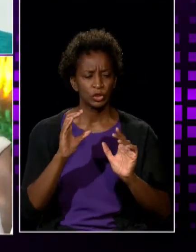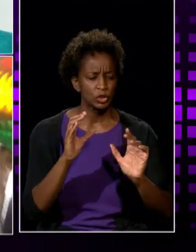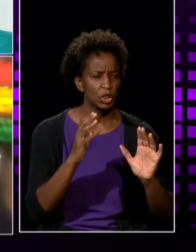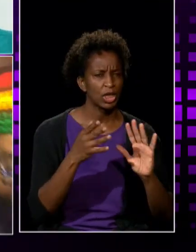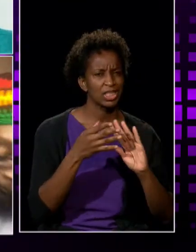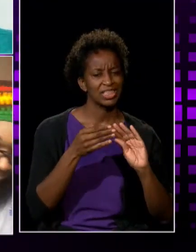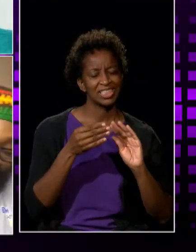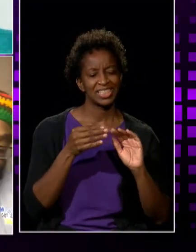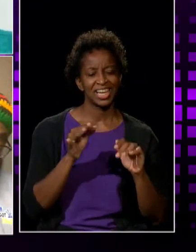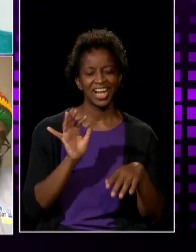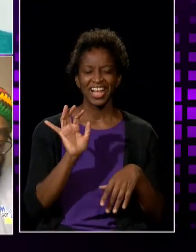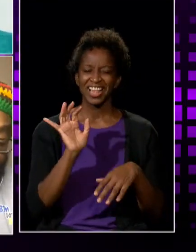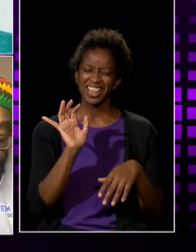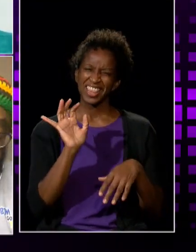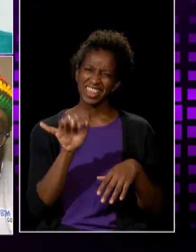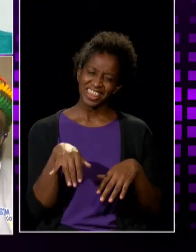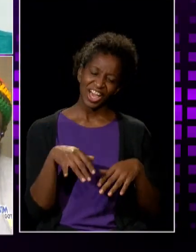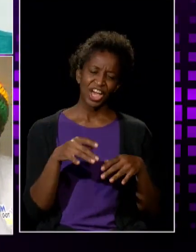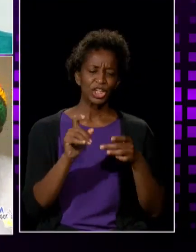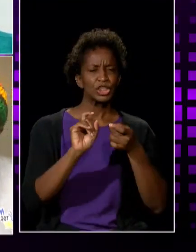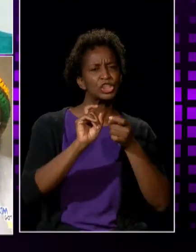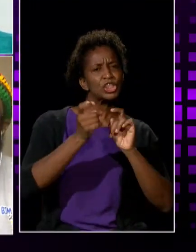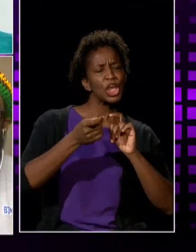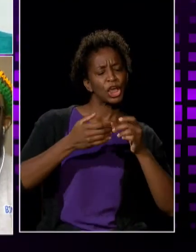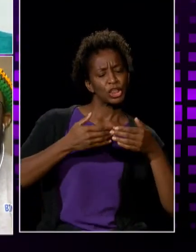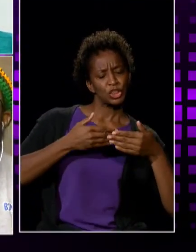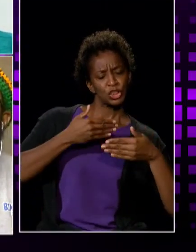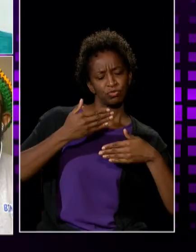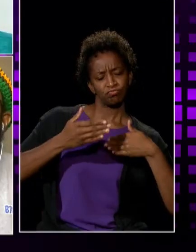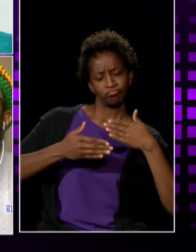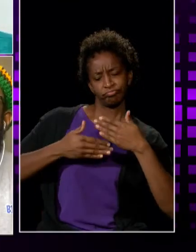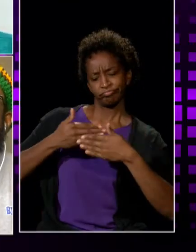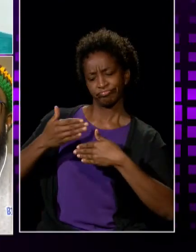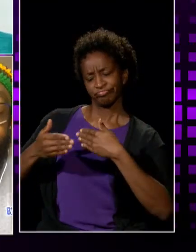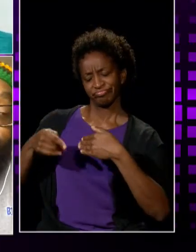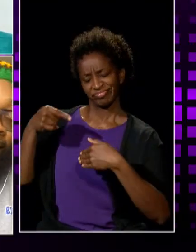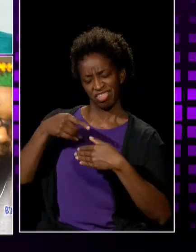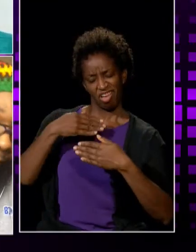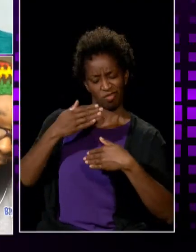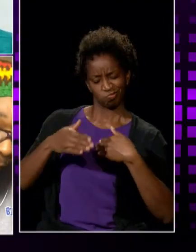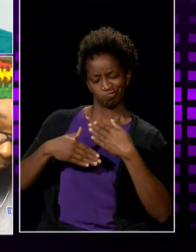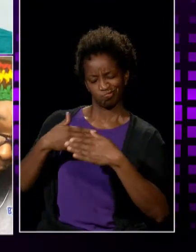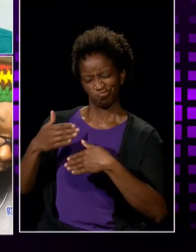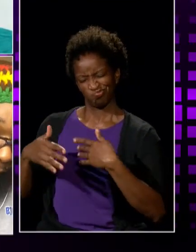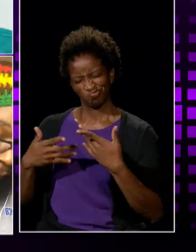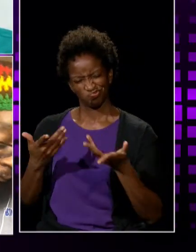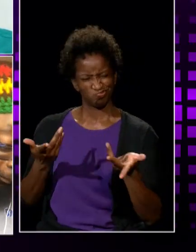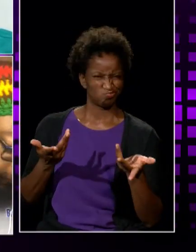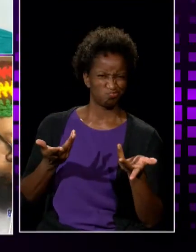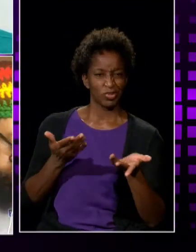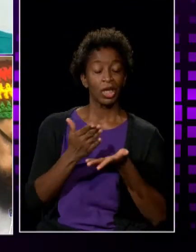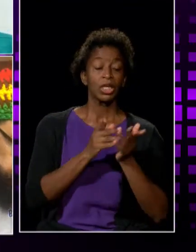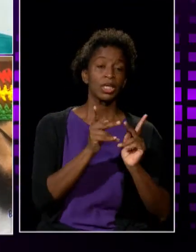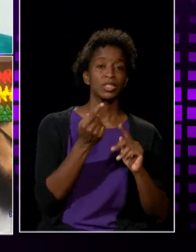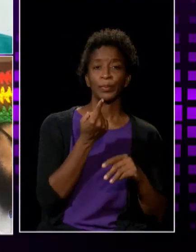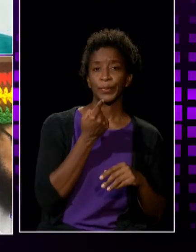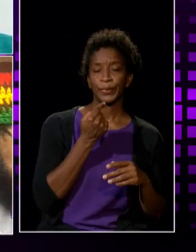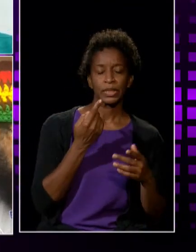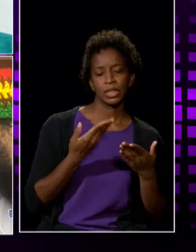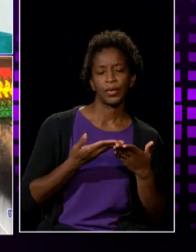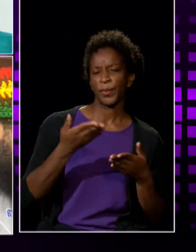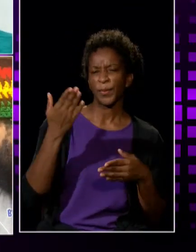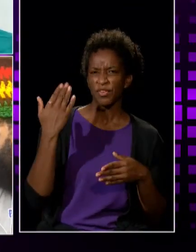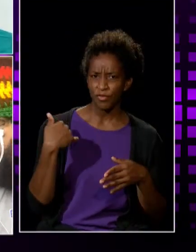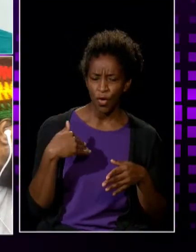on the process. Some persons may deem that there was no consultation, but then we heard of all the commissions held back in the day,